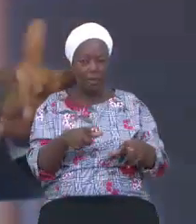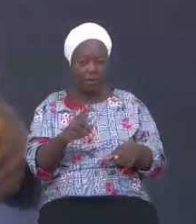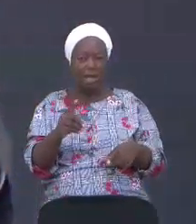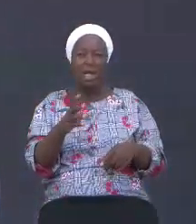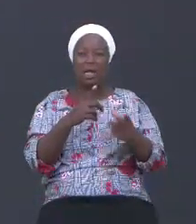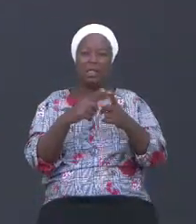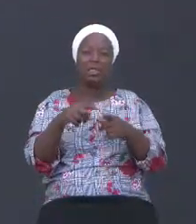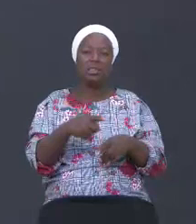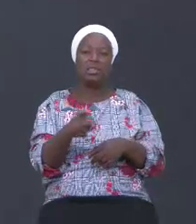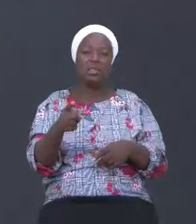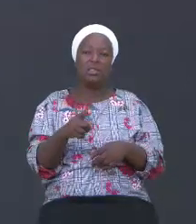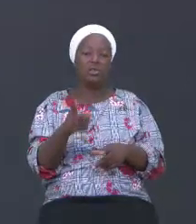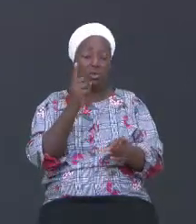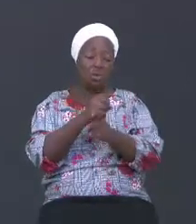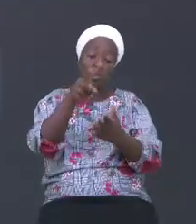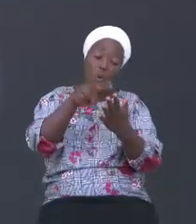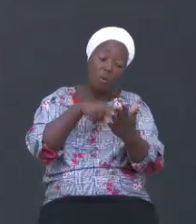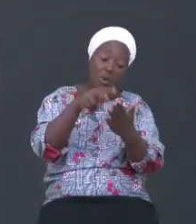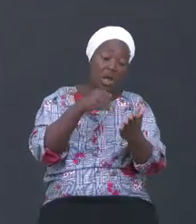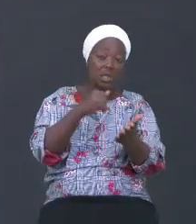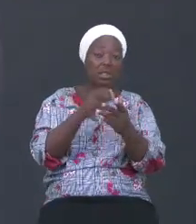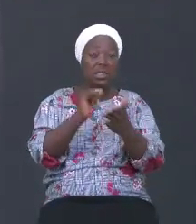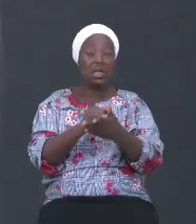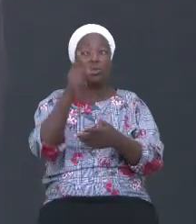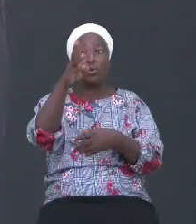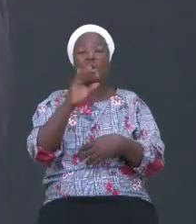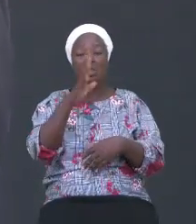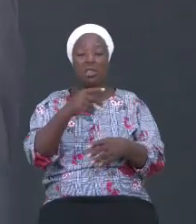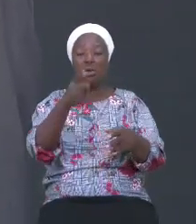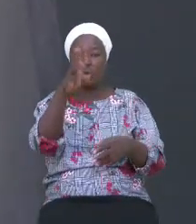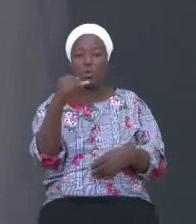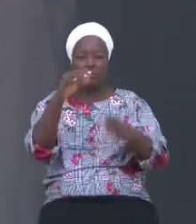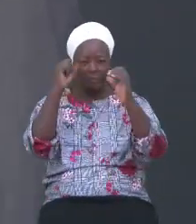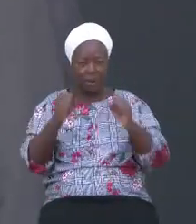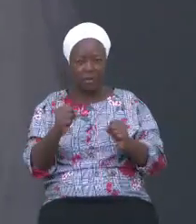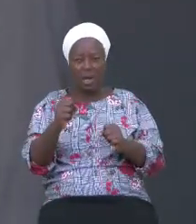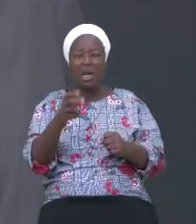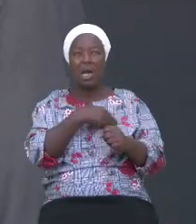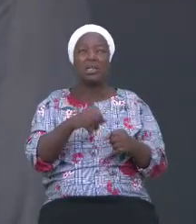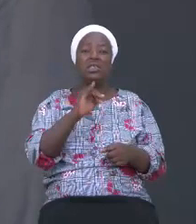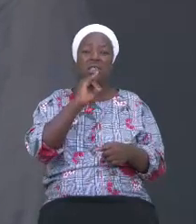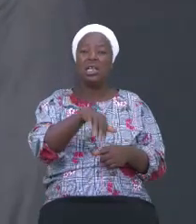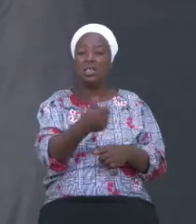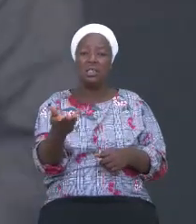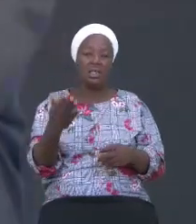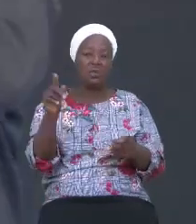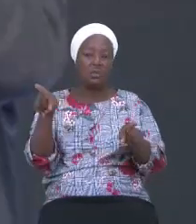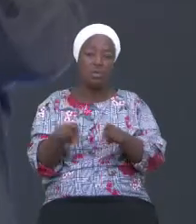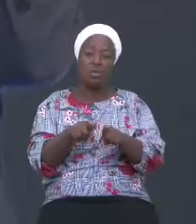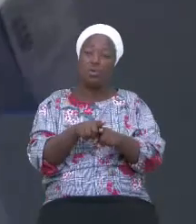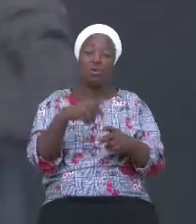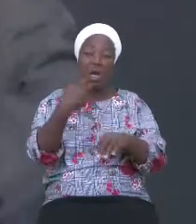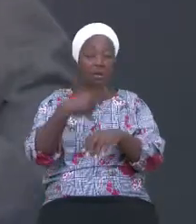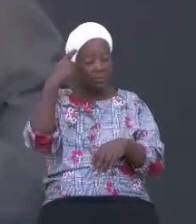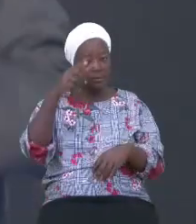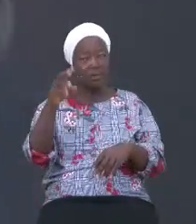they just read, God is the God of power. Is anything too hard for me? And he